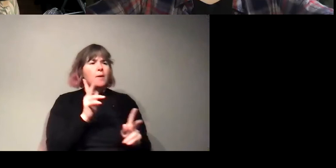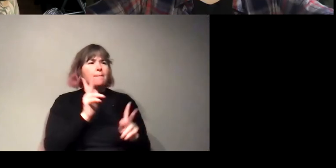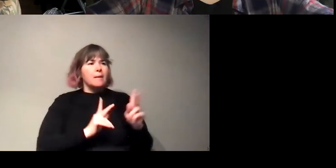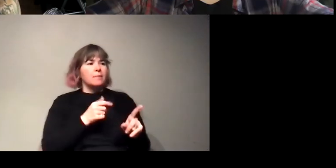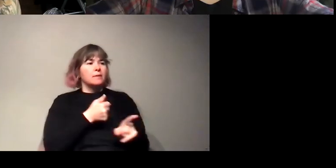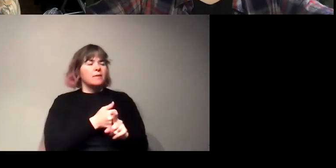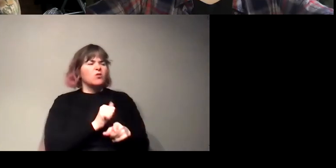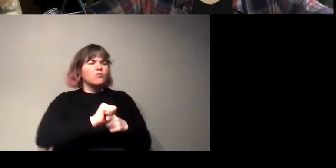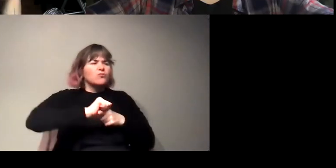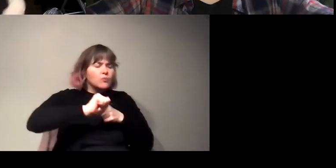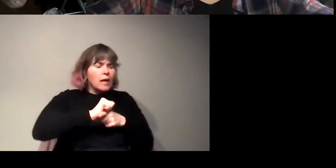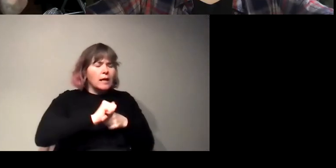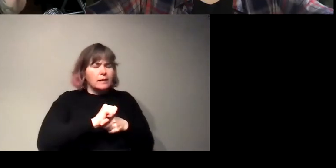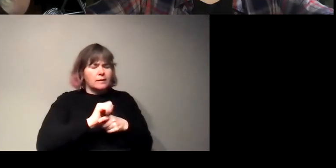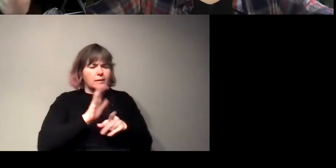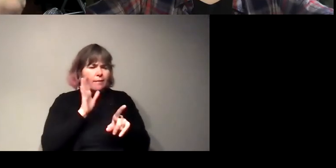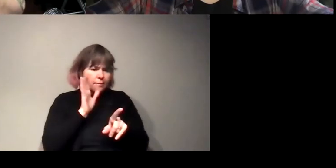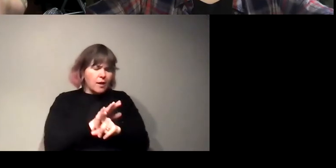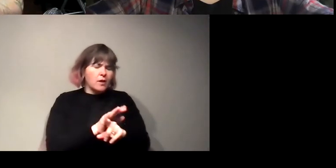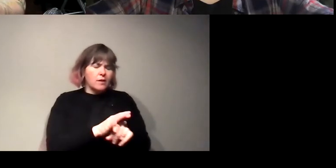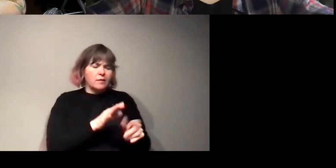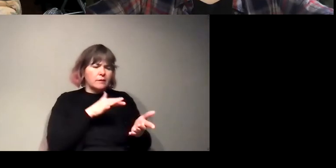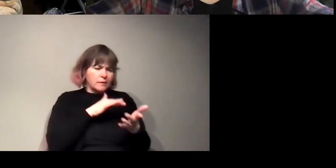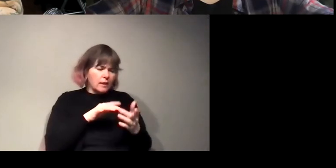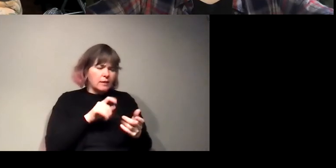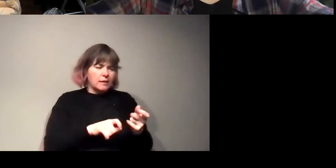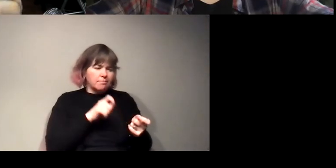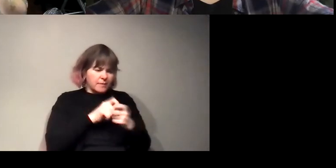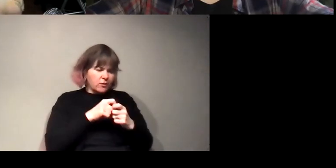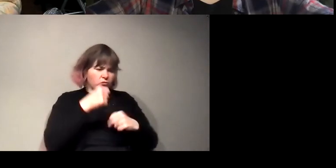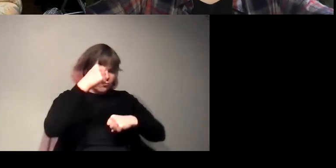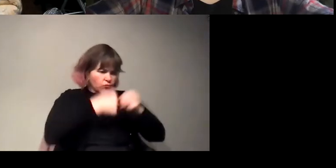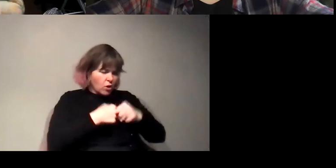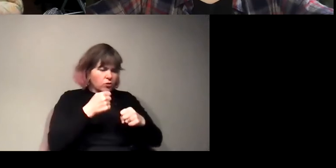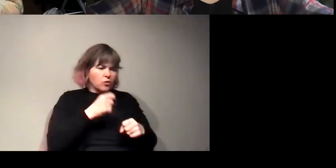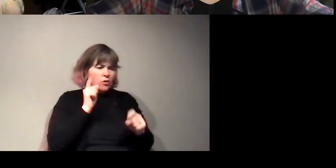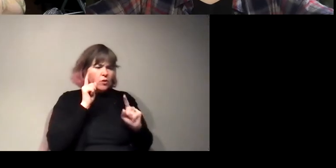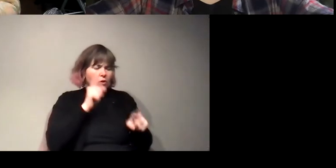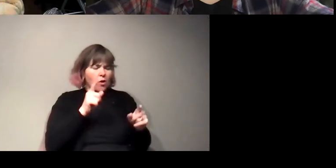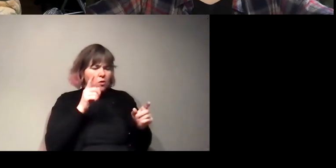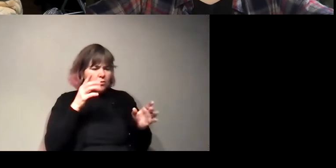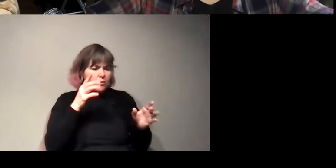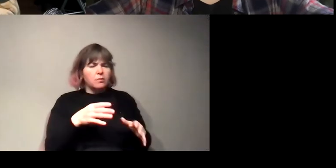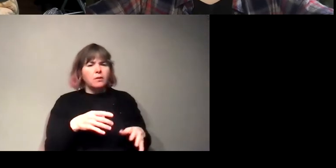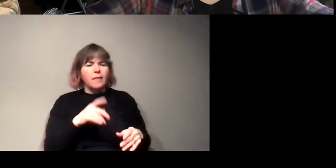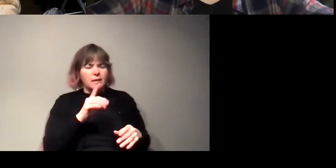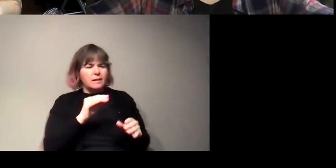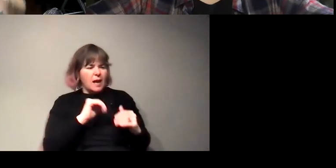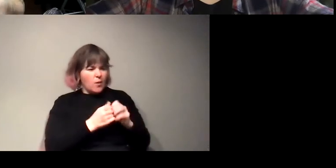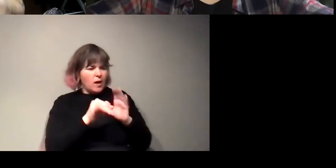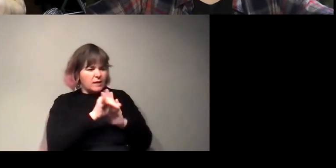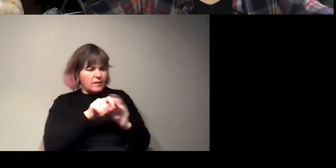are trained to do studies of exact plant structures so that they go in books so people know this is how you identify this